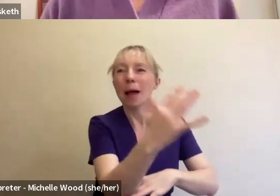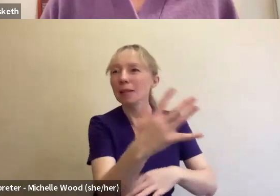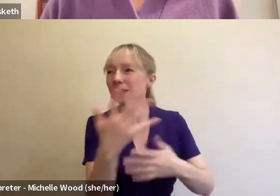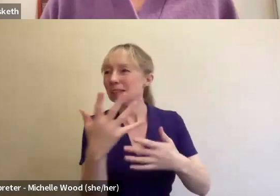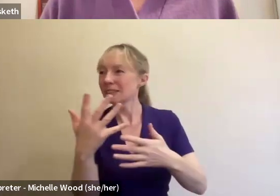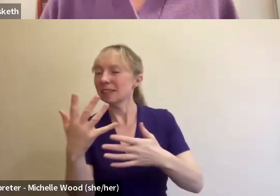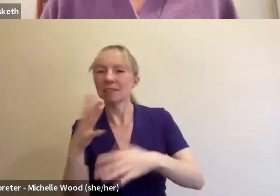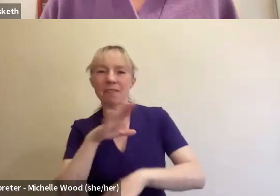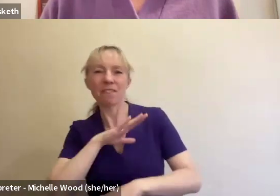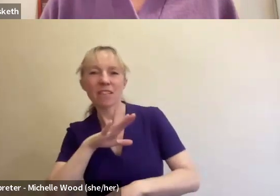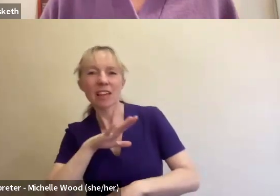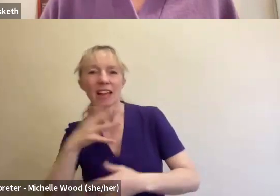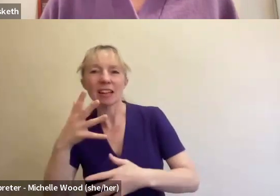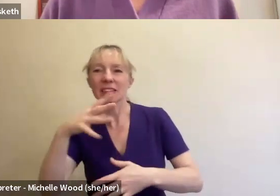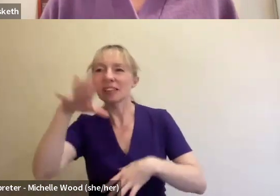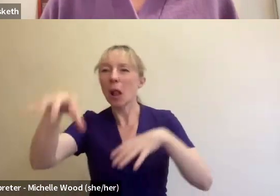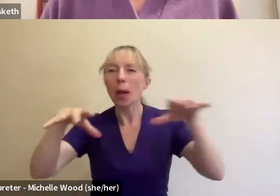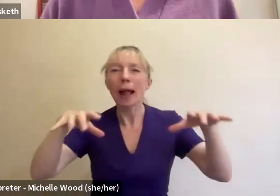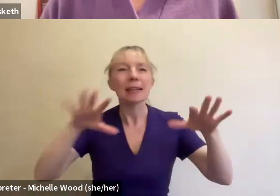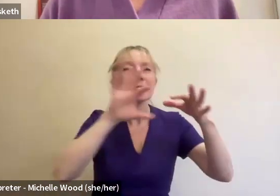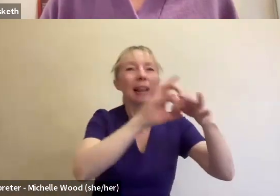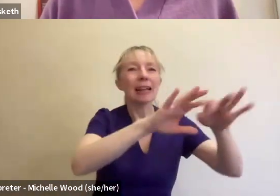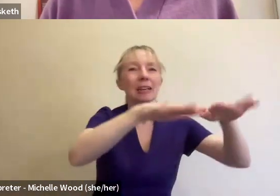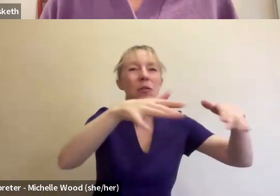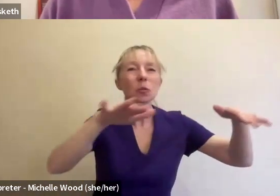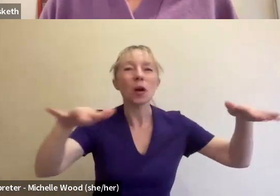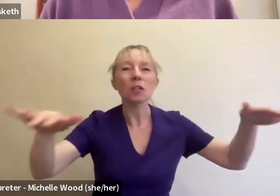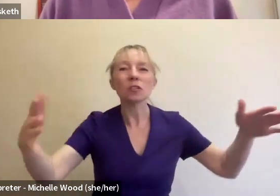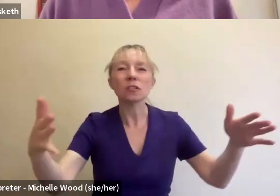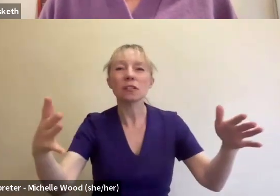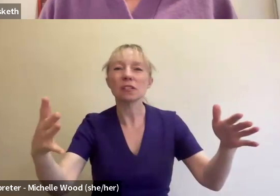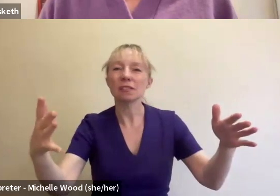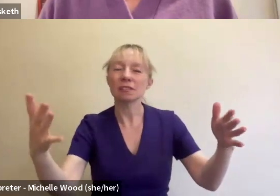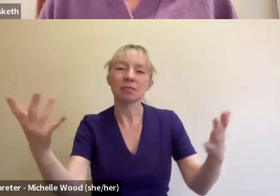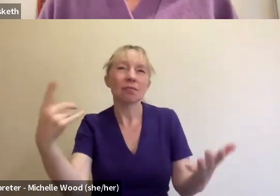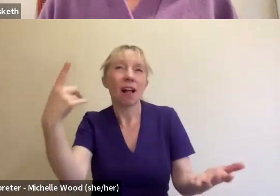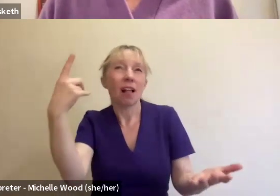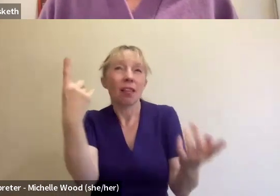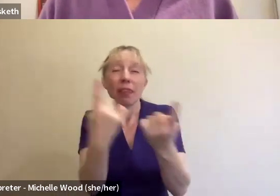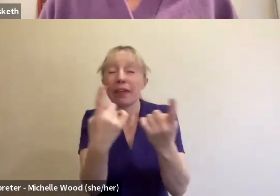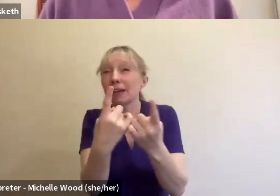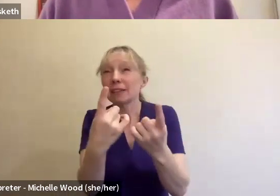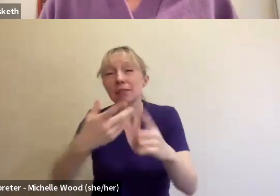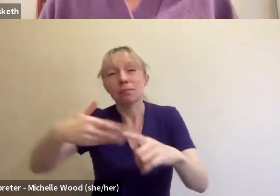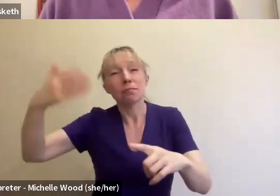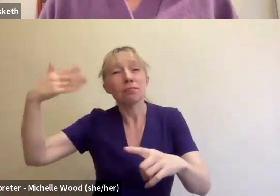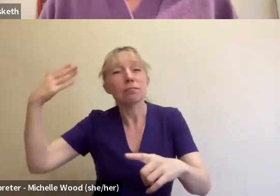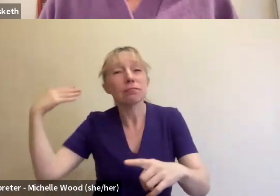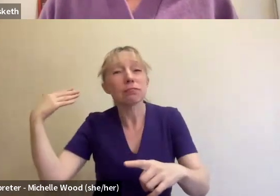and localities related to oceans are seen as chlorophyll pigments only to be seen on